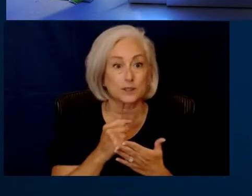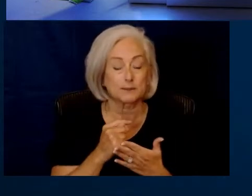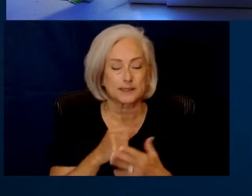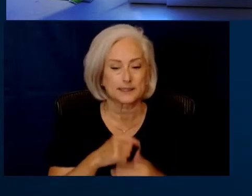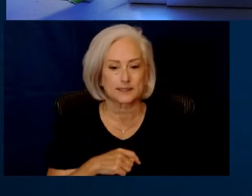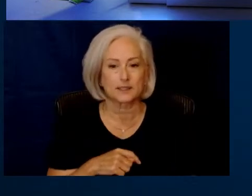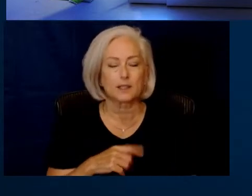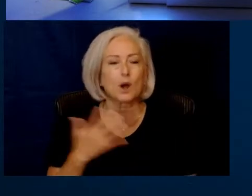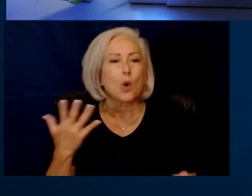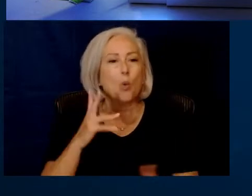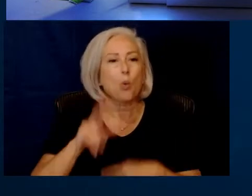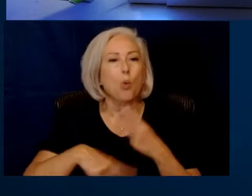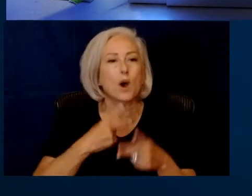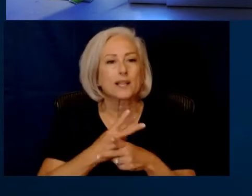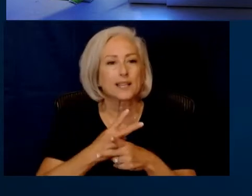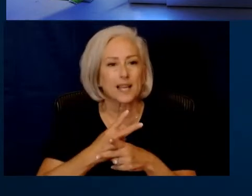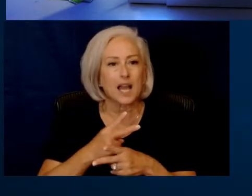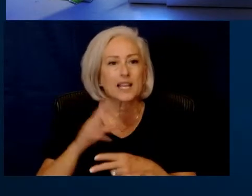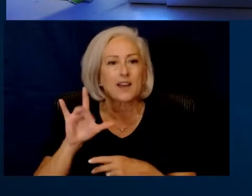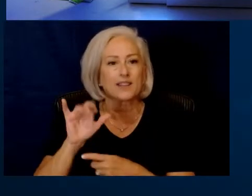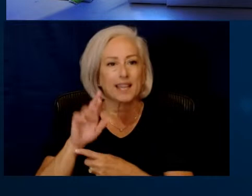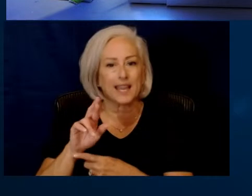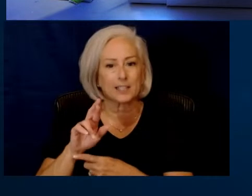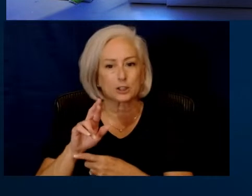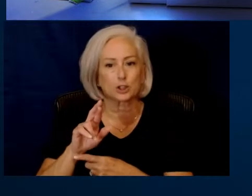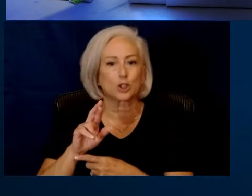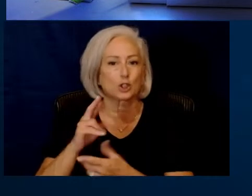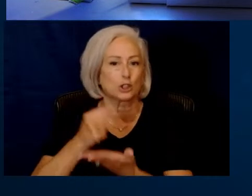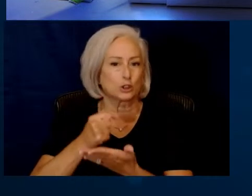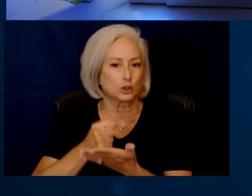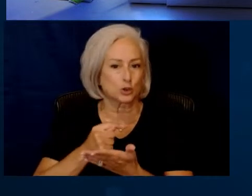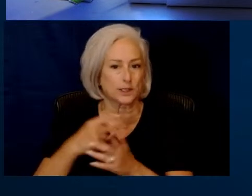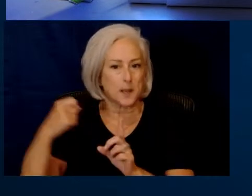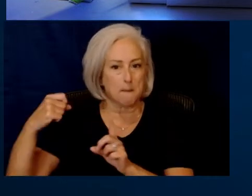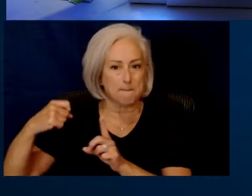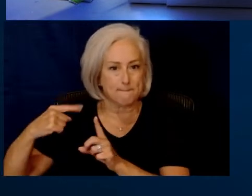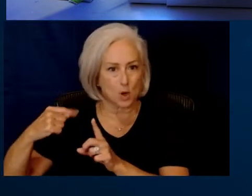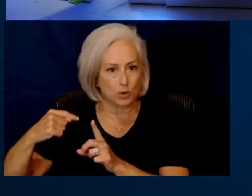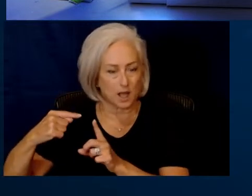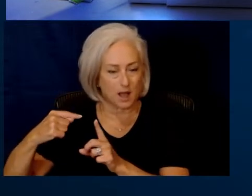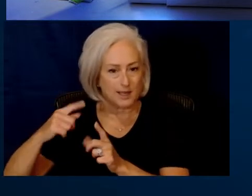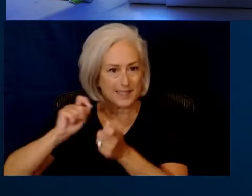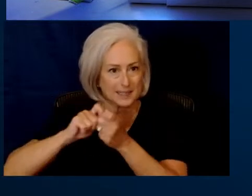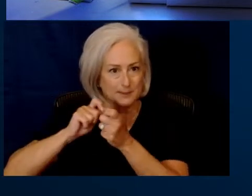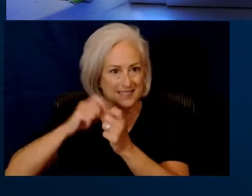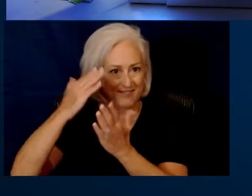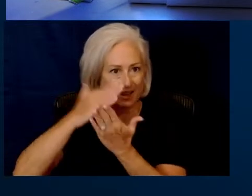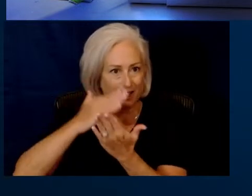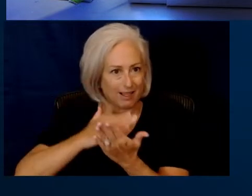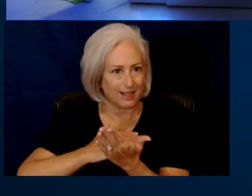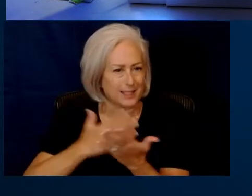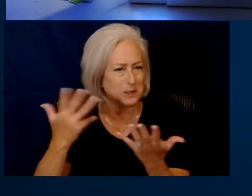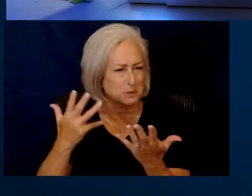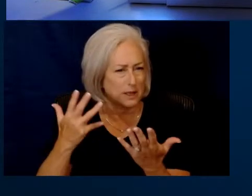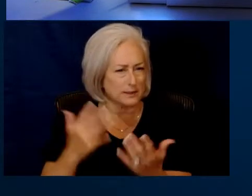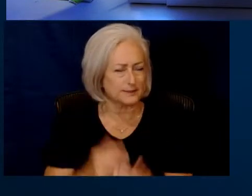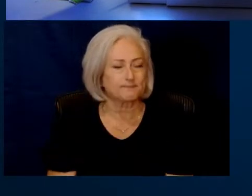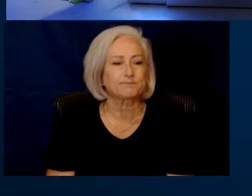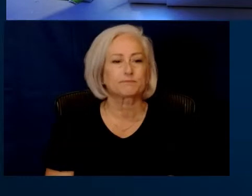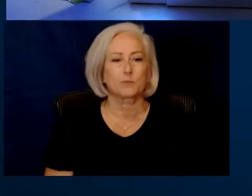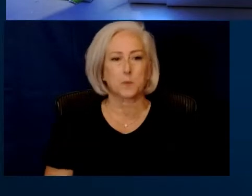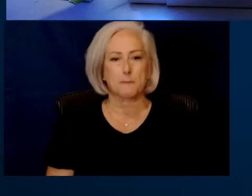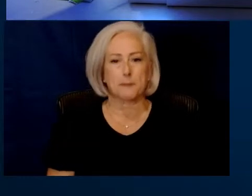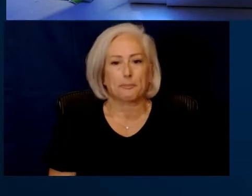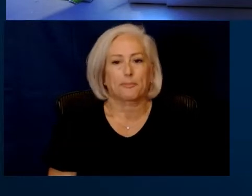of cancers are treated by proton therapy. Once again, the specific cancer she wants clarity on. Yeah. Dr. Chen, we may just have